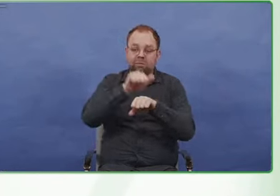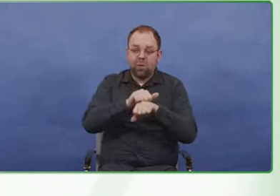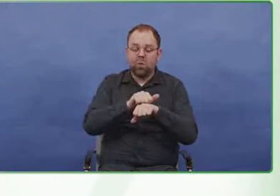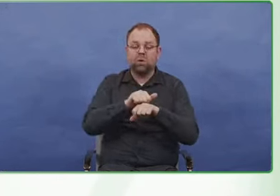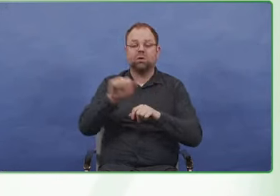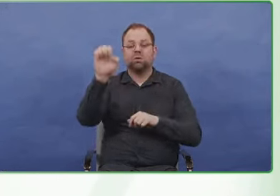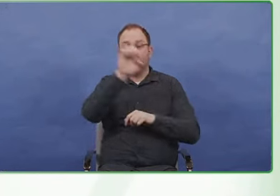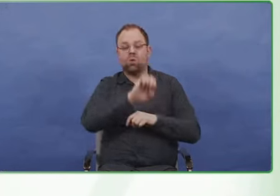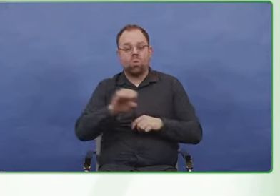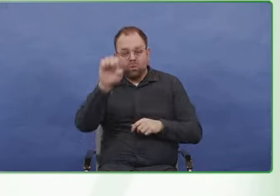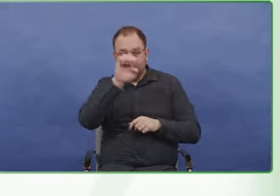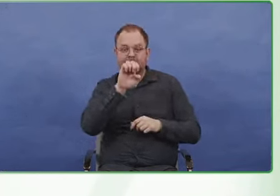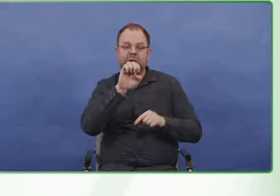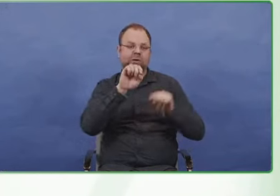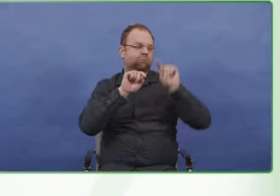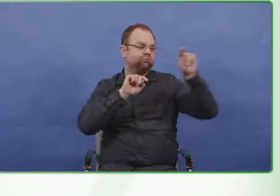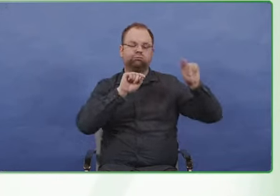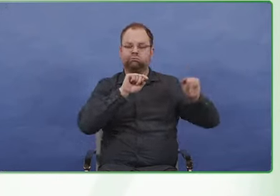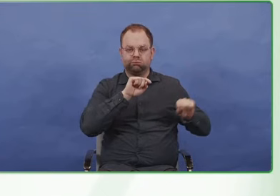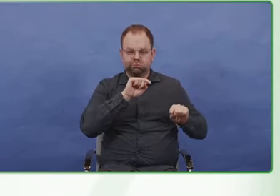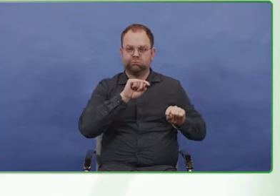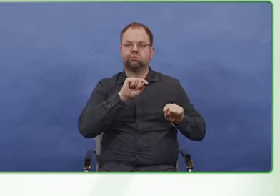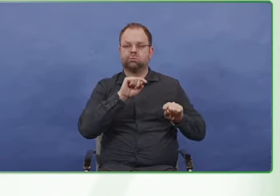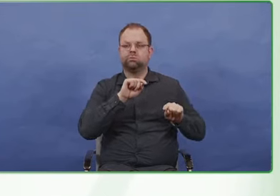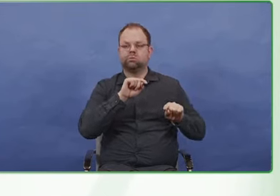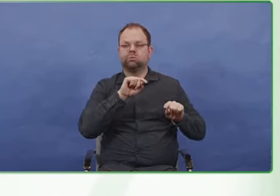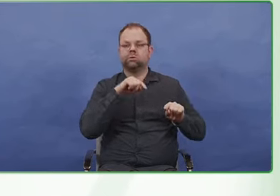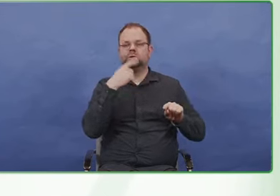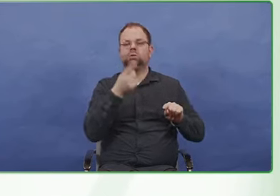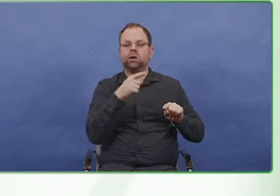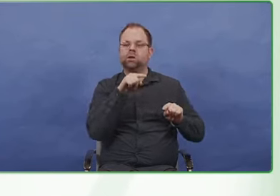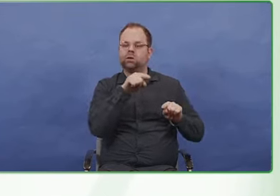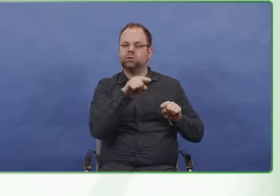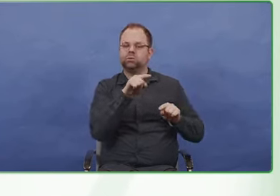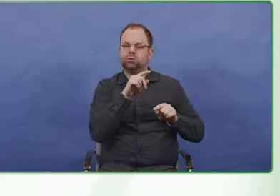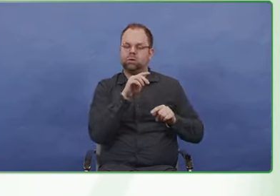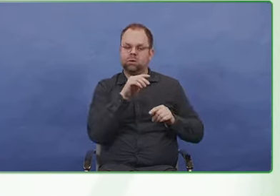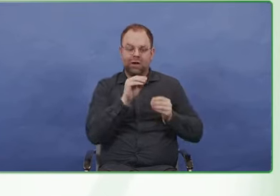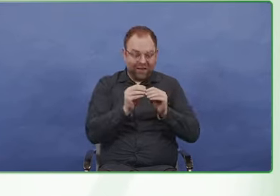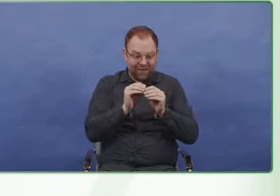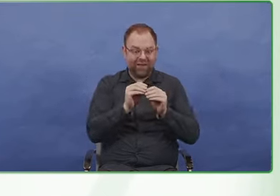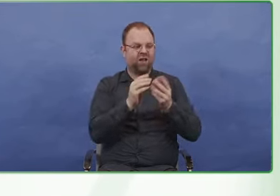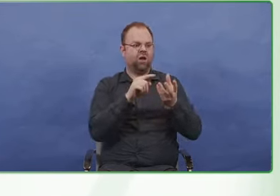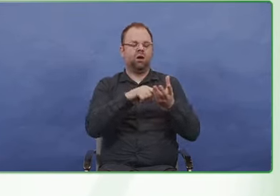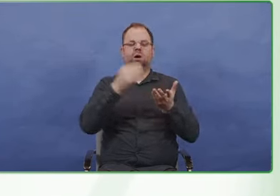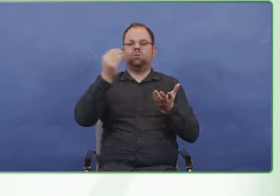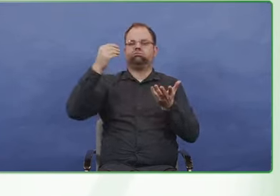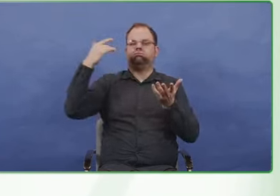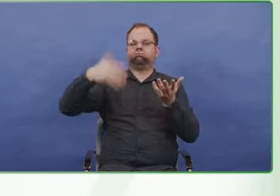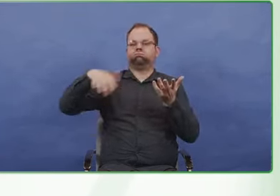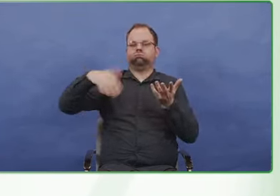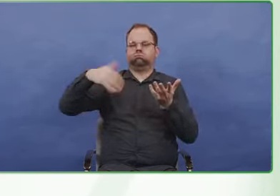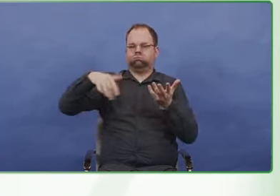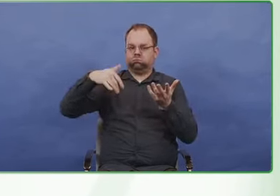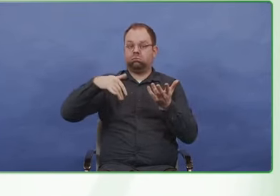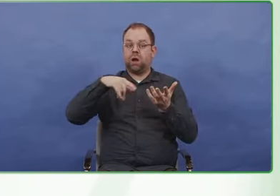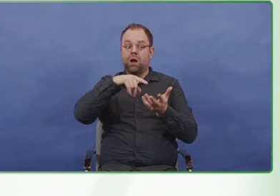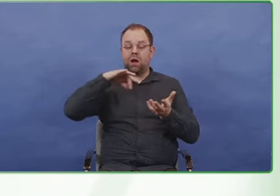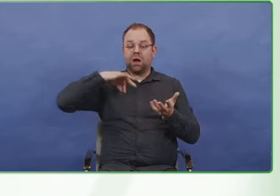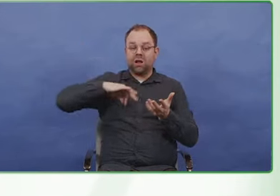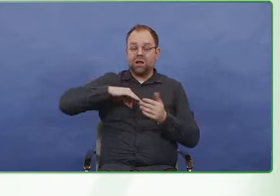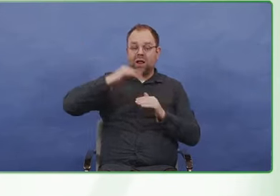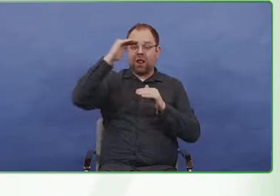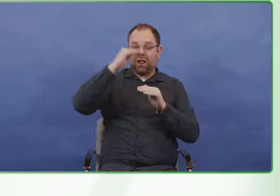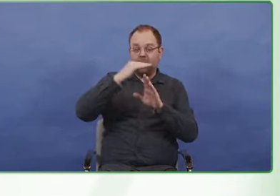address by providing affordable assistive devices and inadequate local evidence of the effectiveness